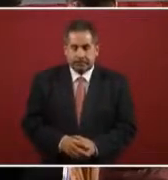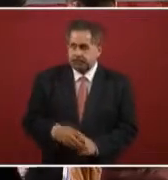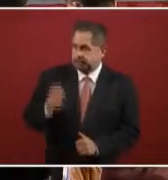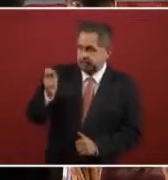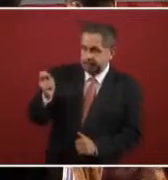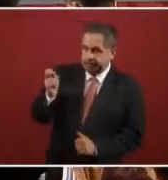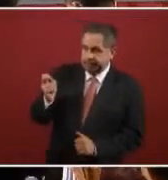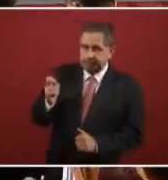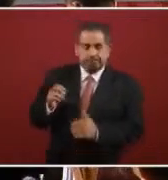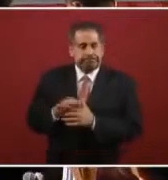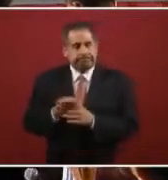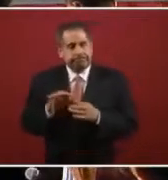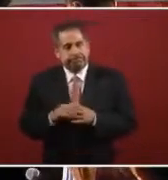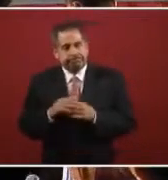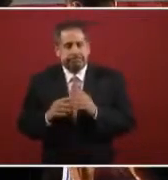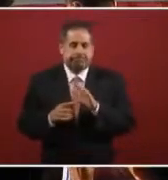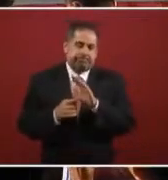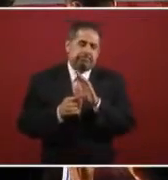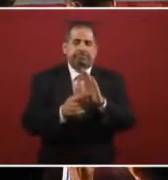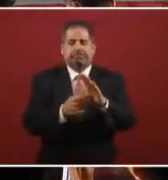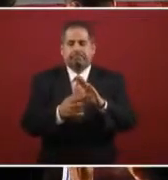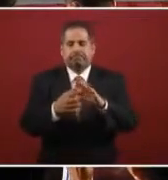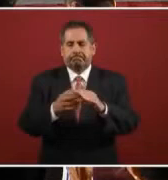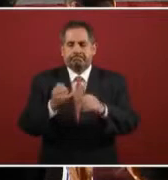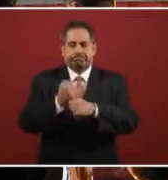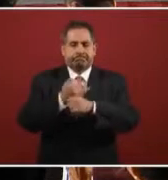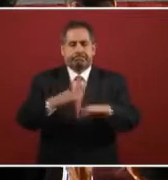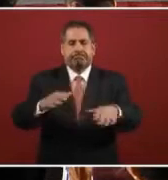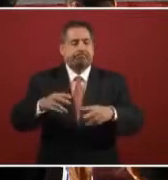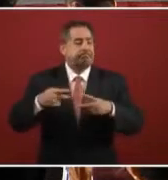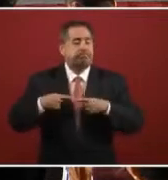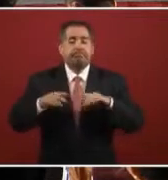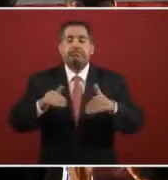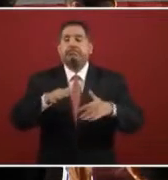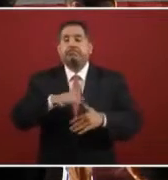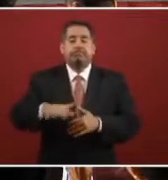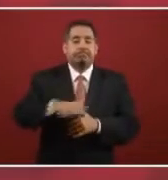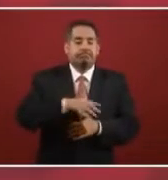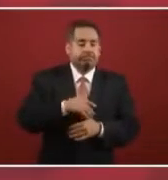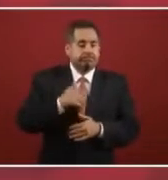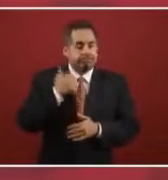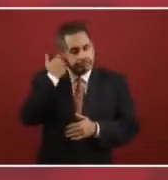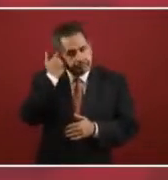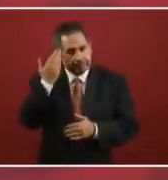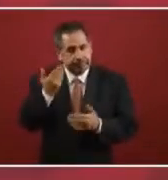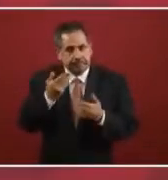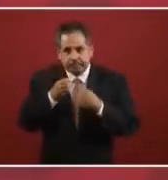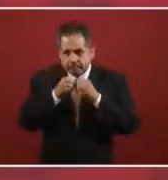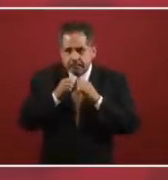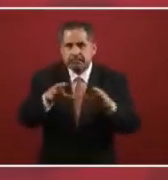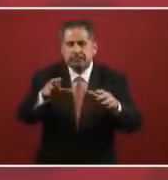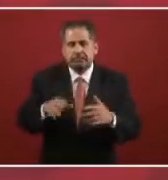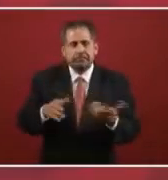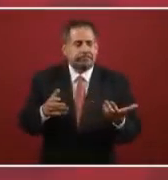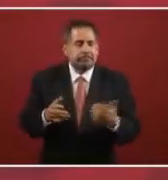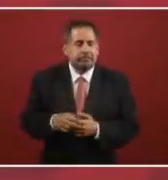básicamente So that's basically informarle a todo what we México. wanted to inform the El día people de of hoy, Mexico